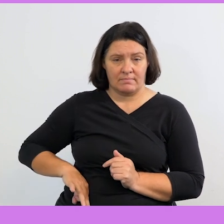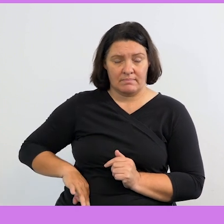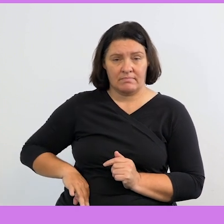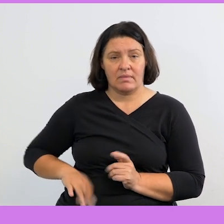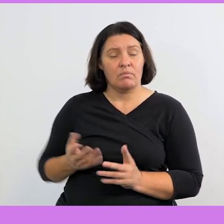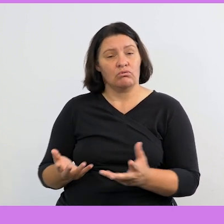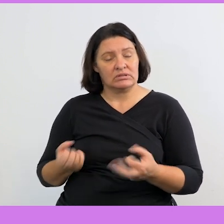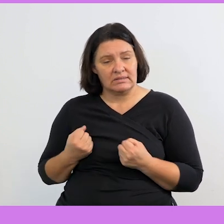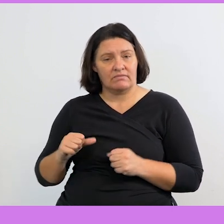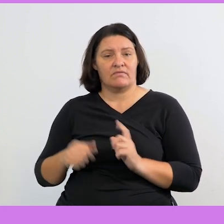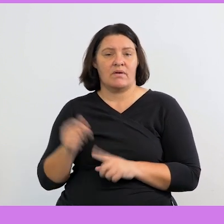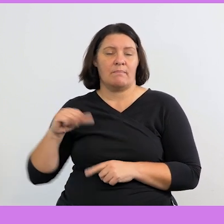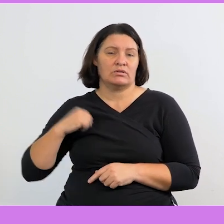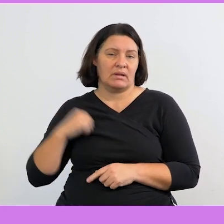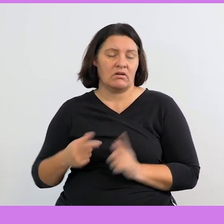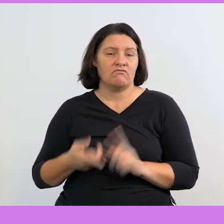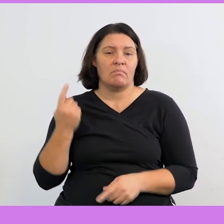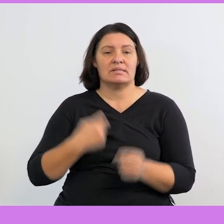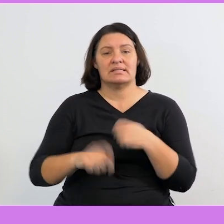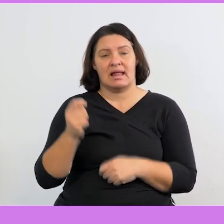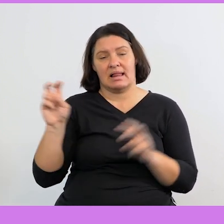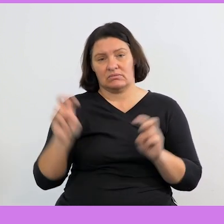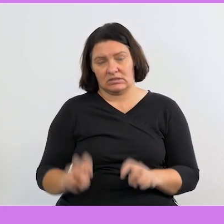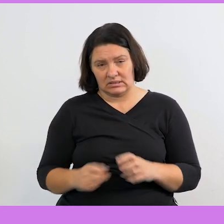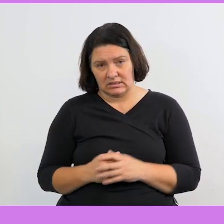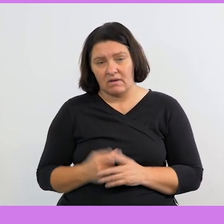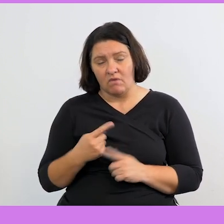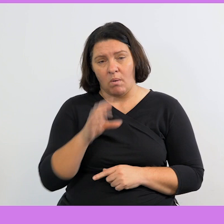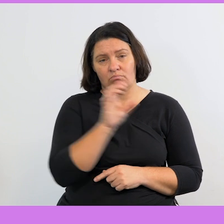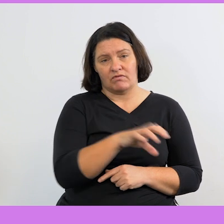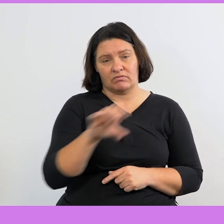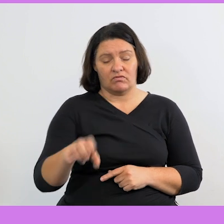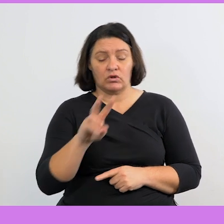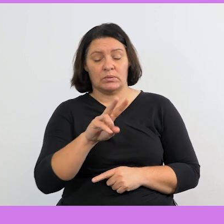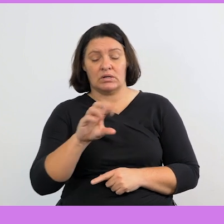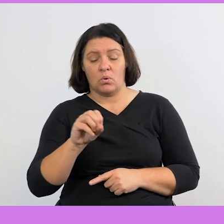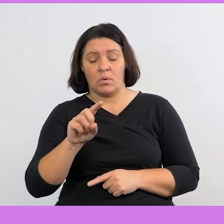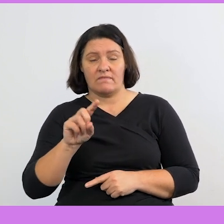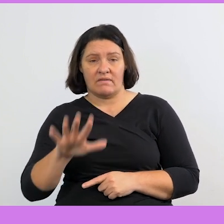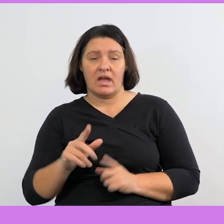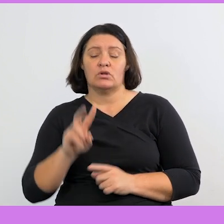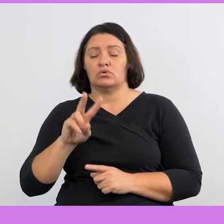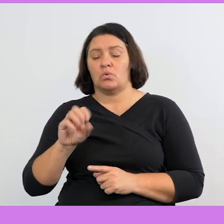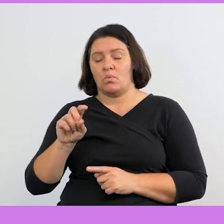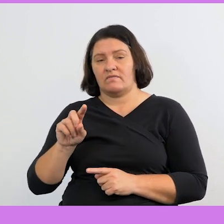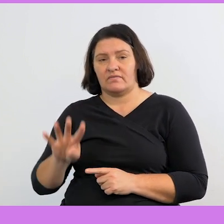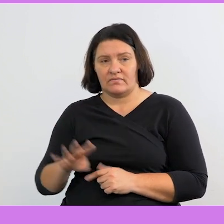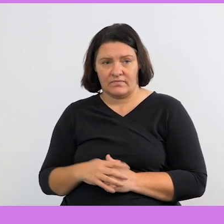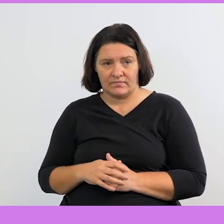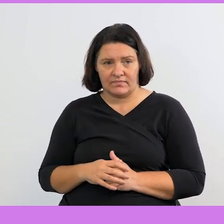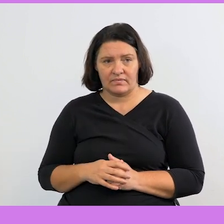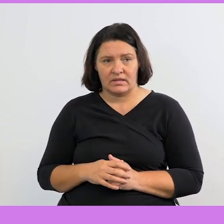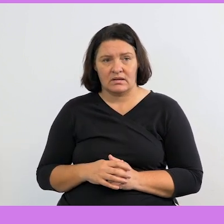of income received by municipalities from the sale of electricity per province for 2015 and